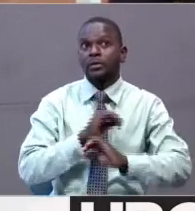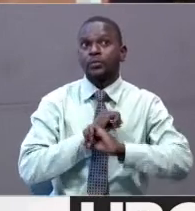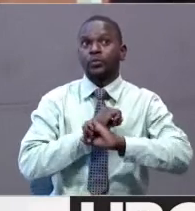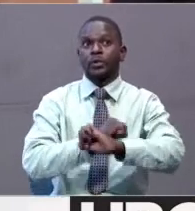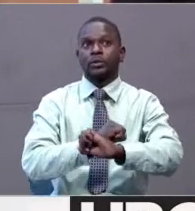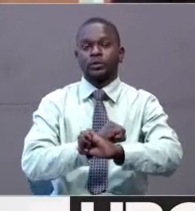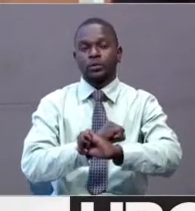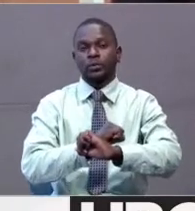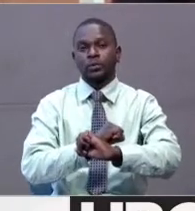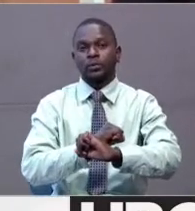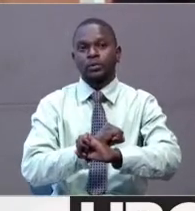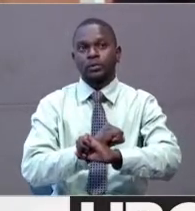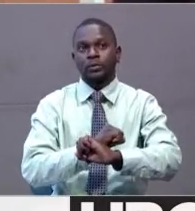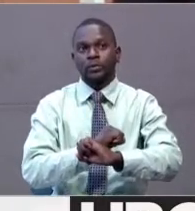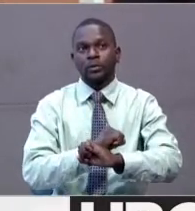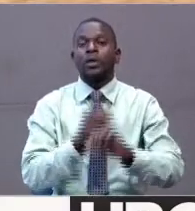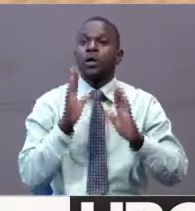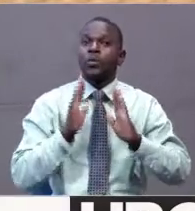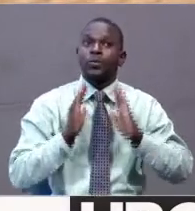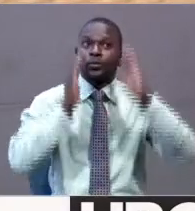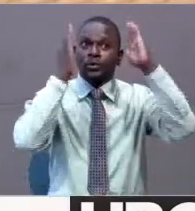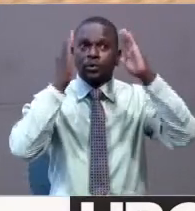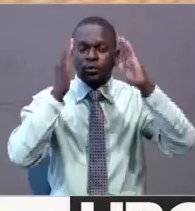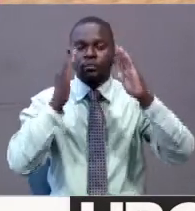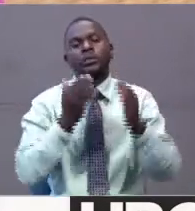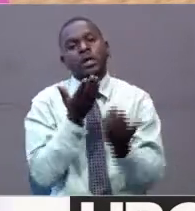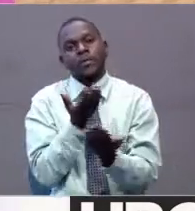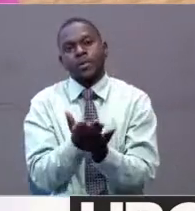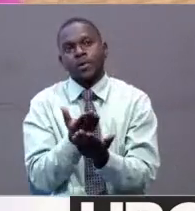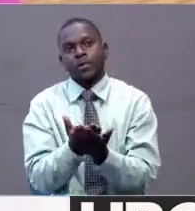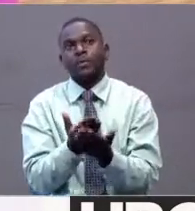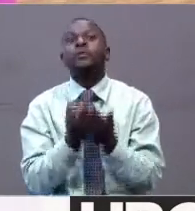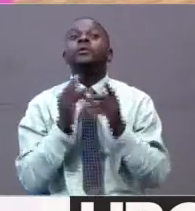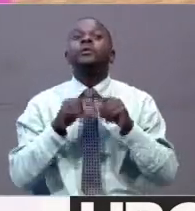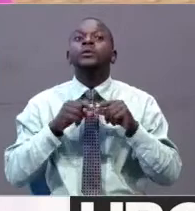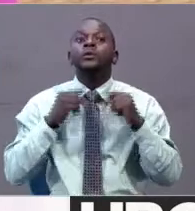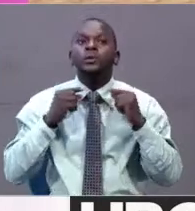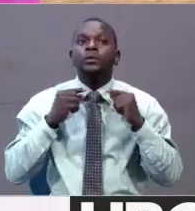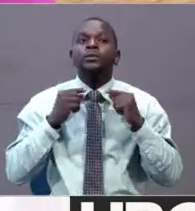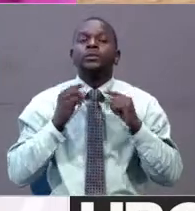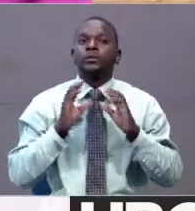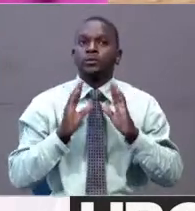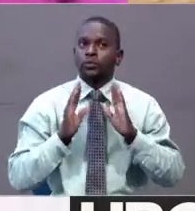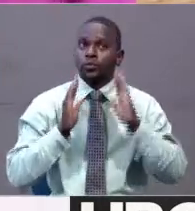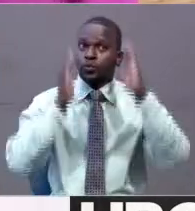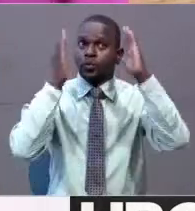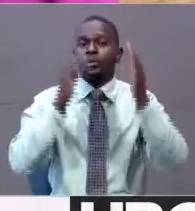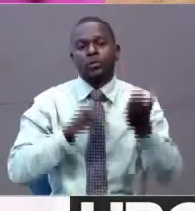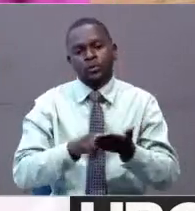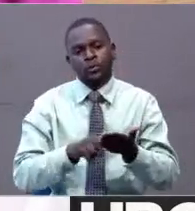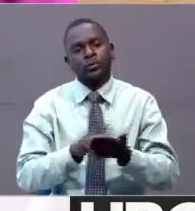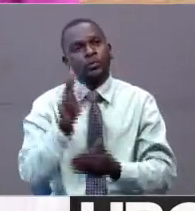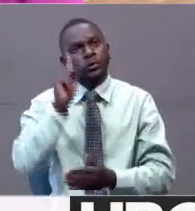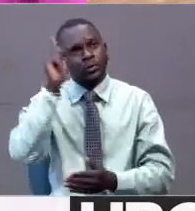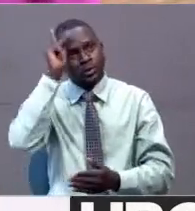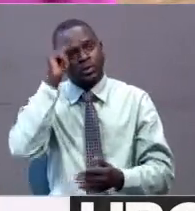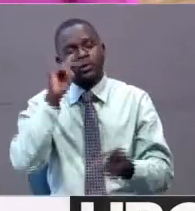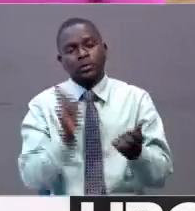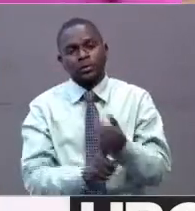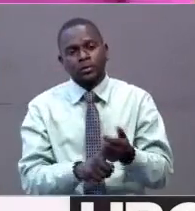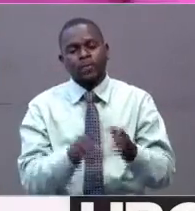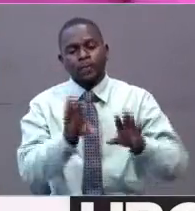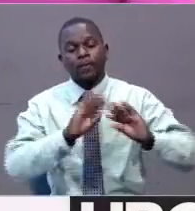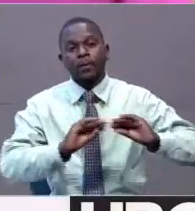protection. Bishop Okomeko appealed to reverends and archdeacons to use the skills achieved in